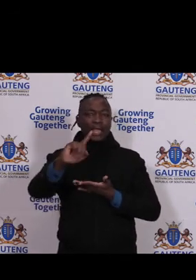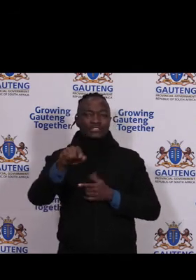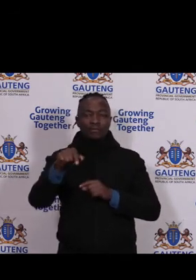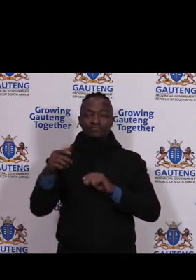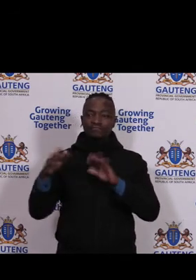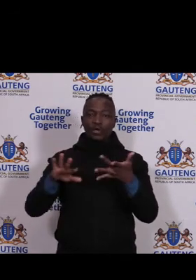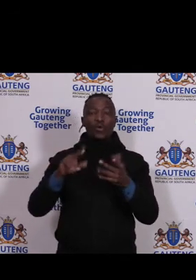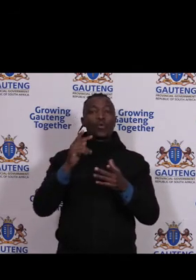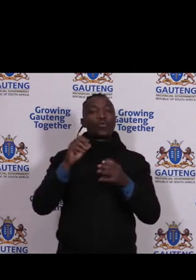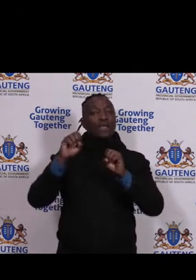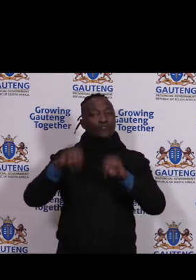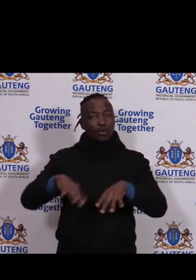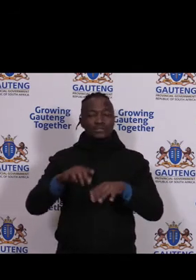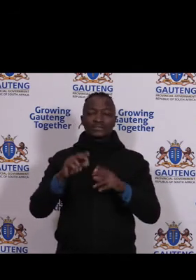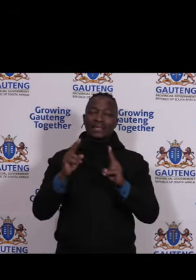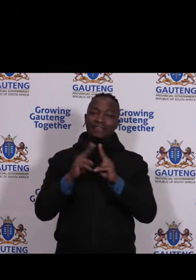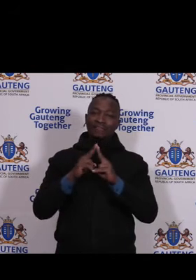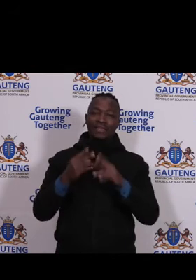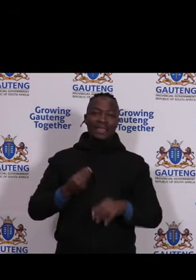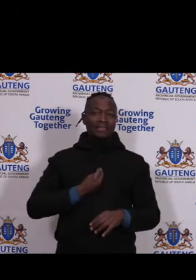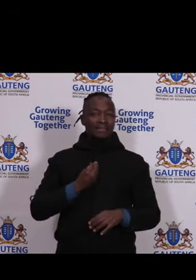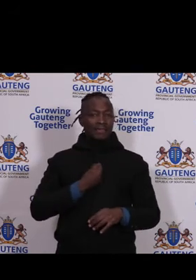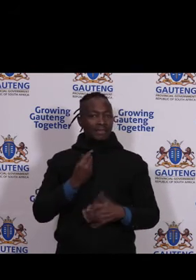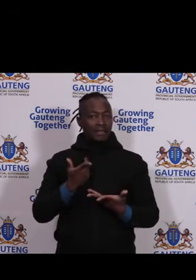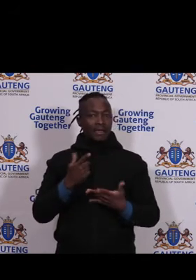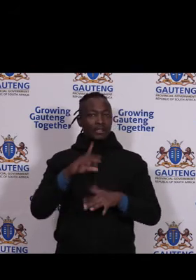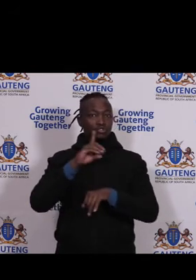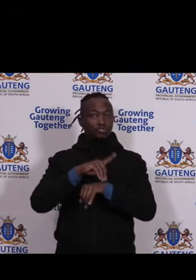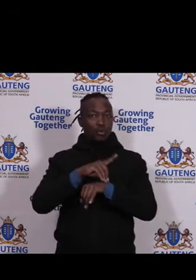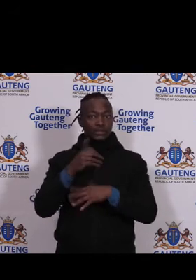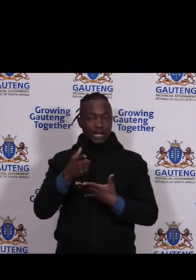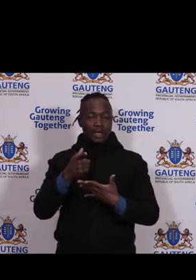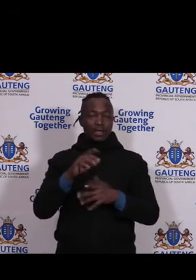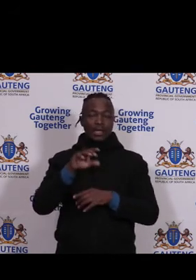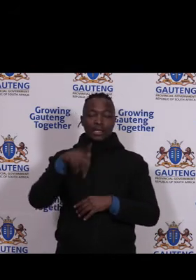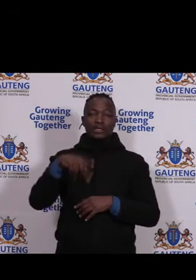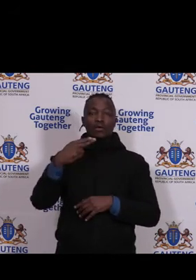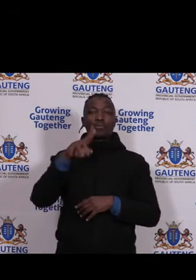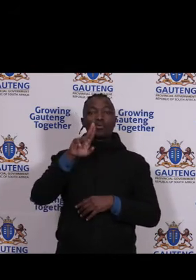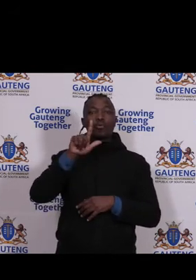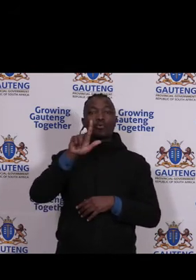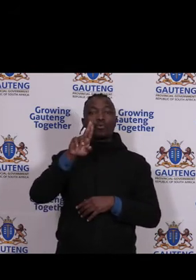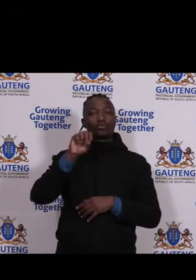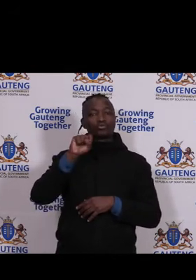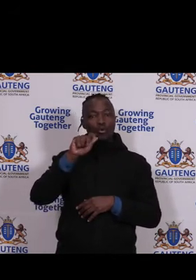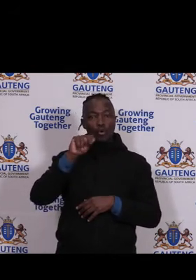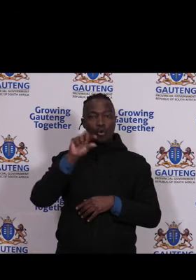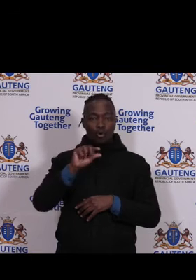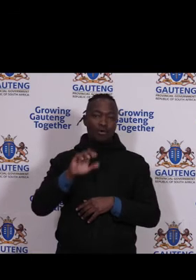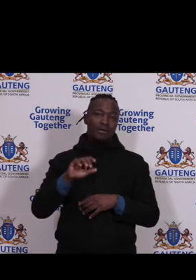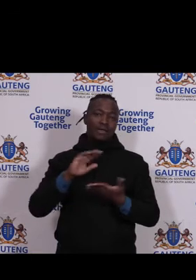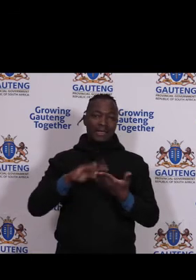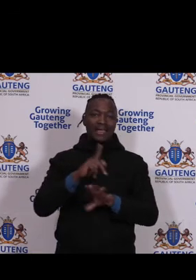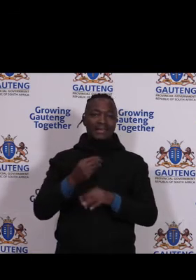very young and energetic doctor at Pulosong and an educator to the pandemic, and would like at this